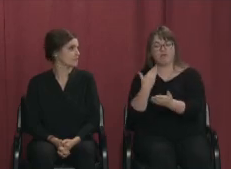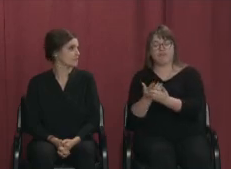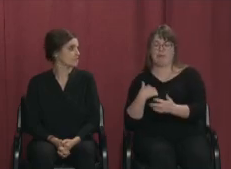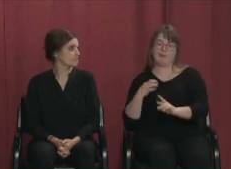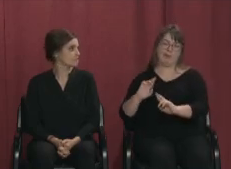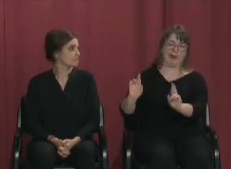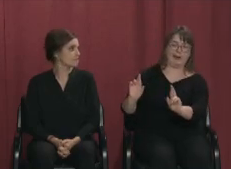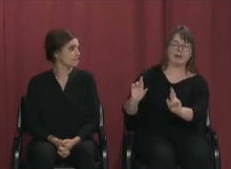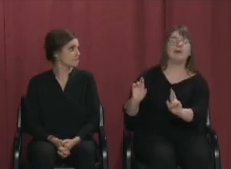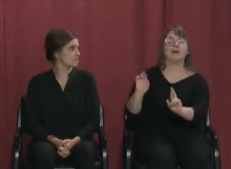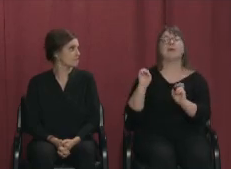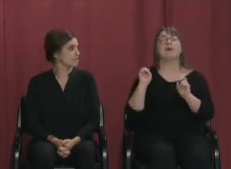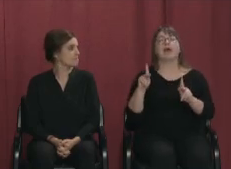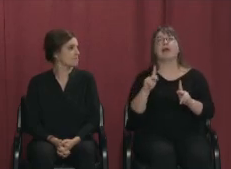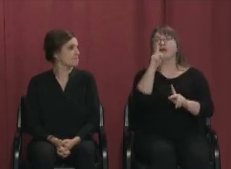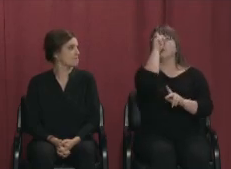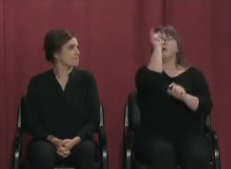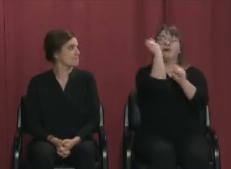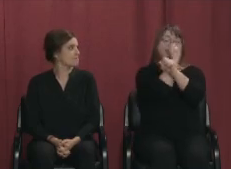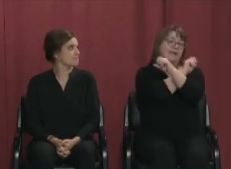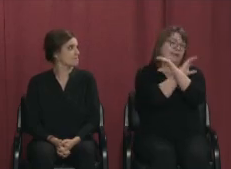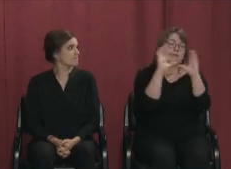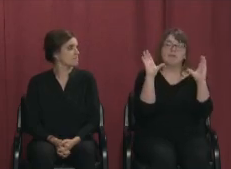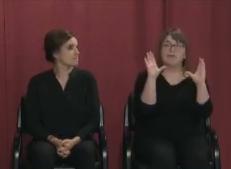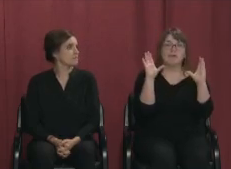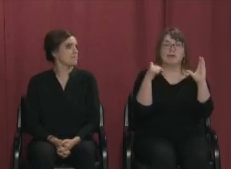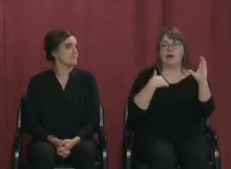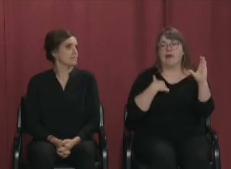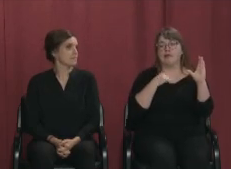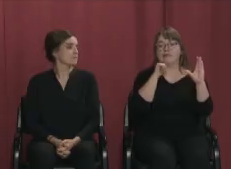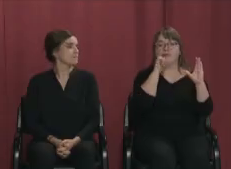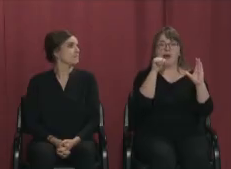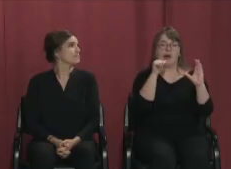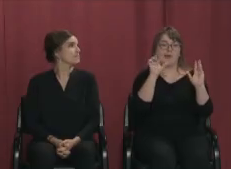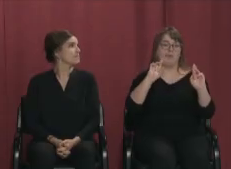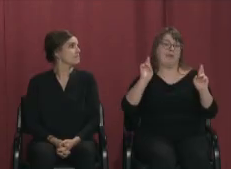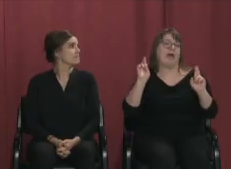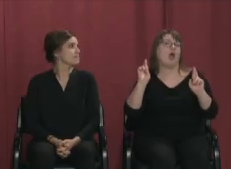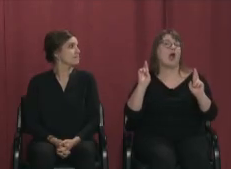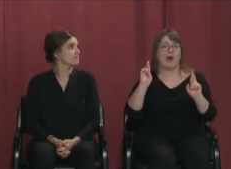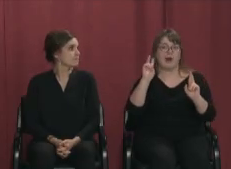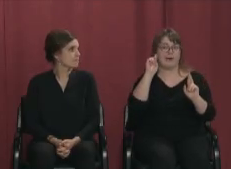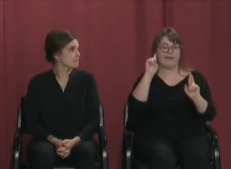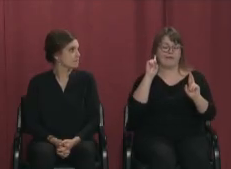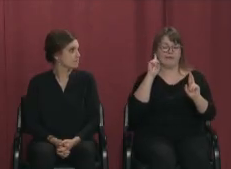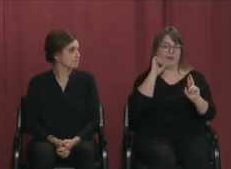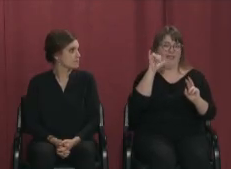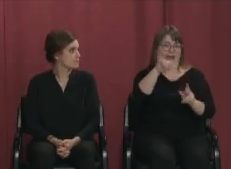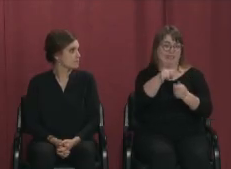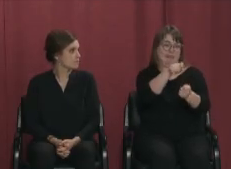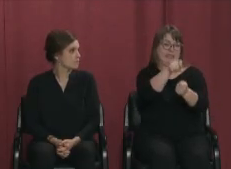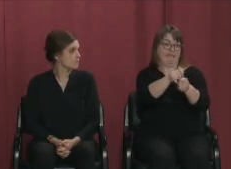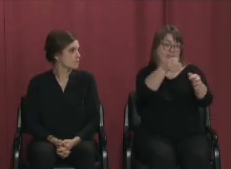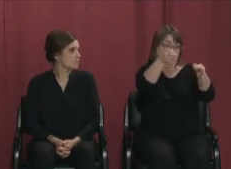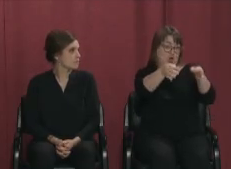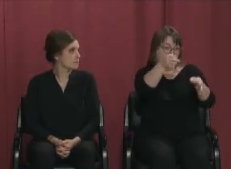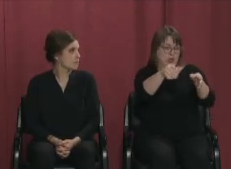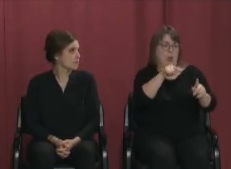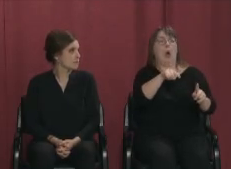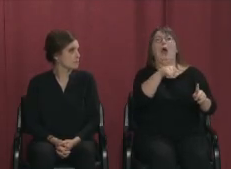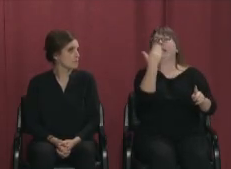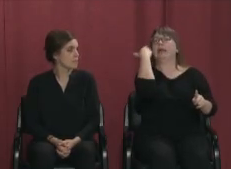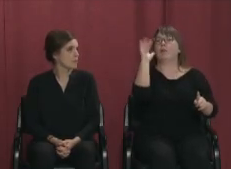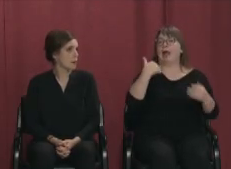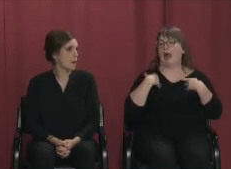that I wasn't prepared to look at, I don't know, a judge or something. Do I have to vote in every category for my vote